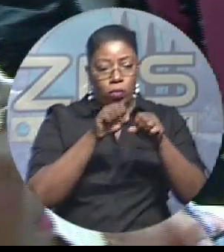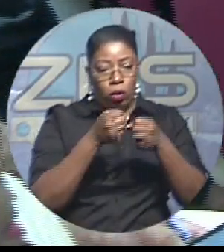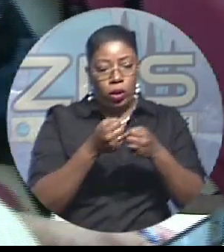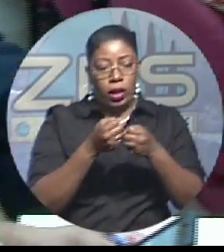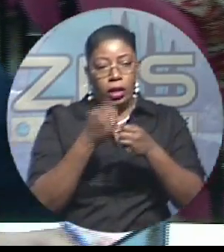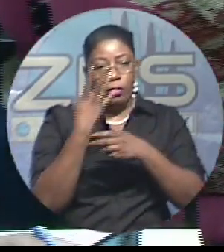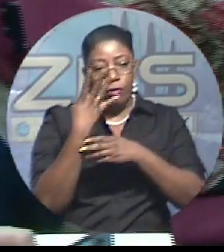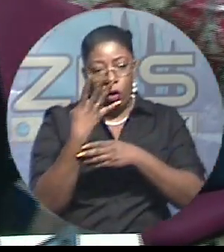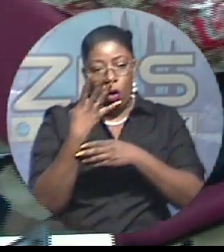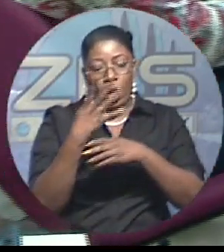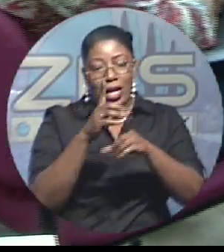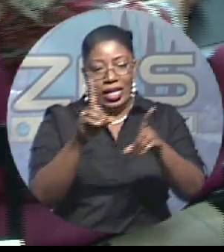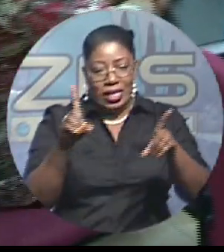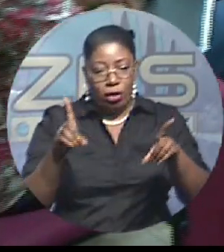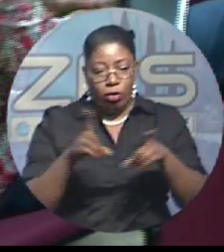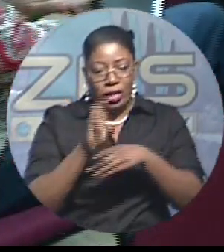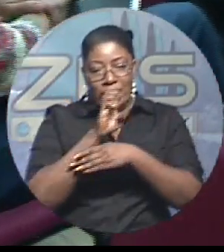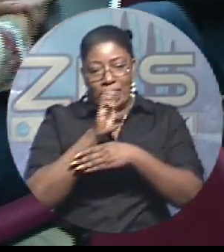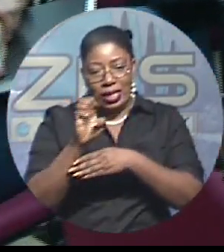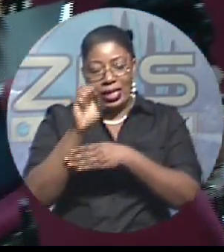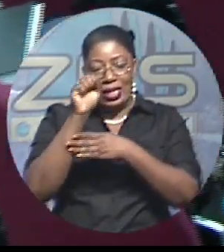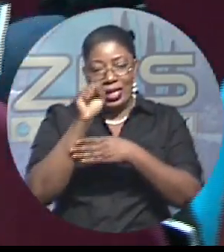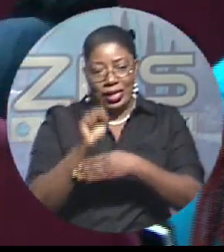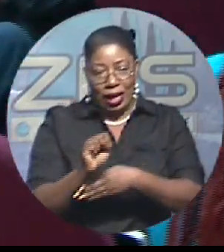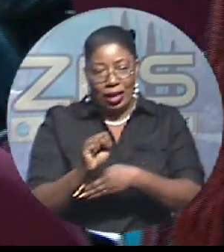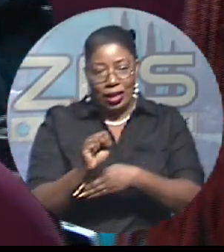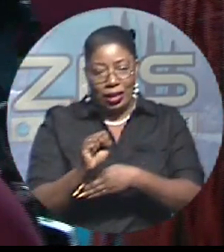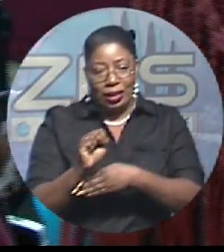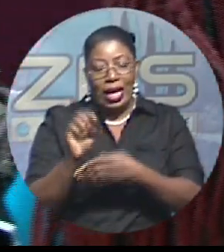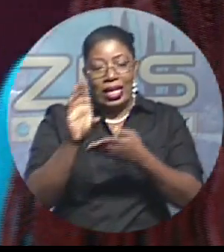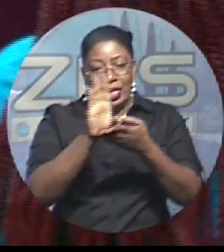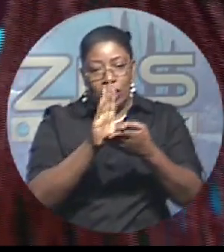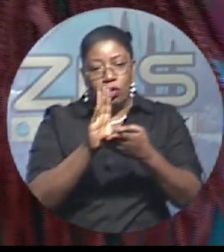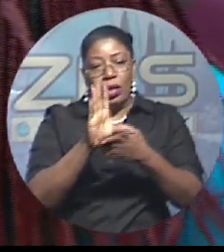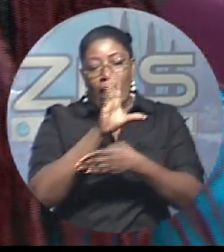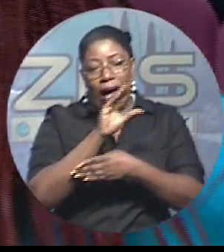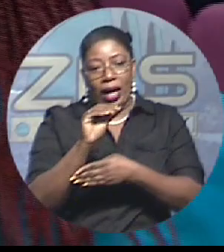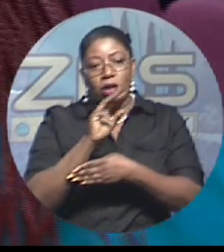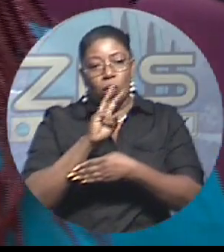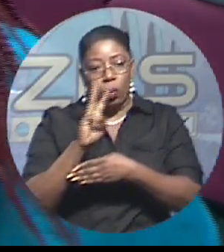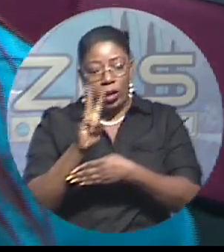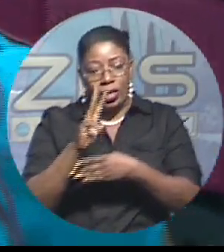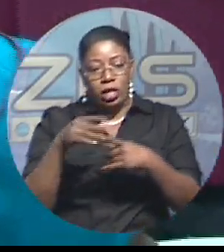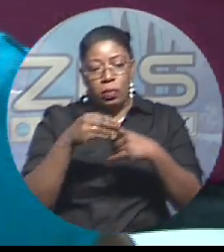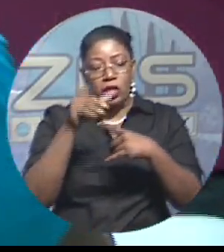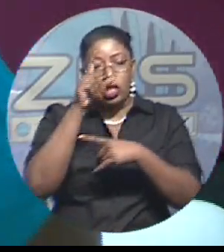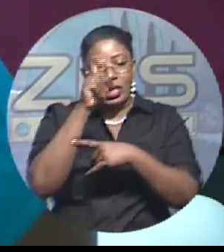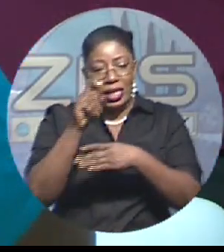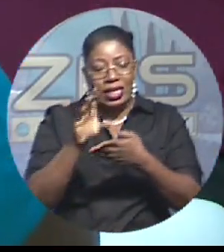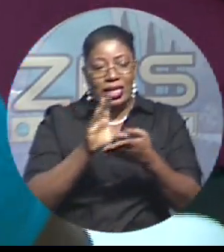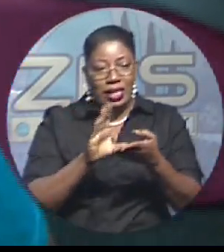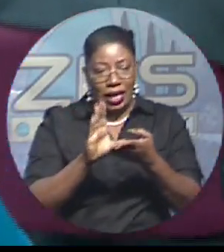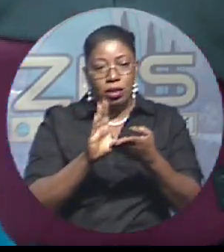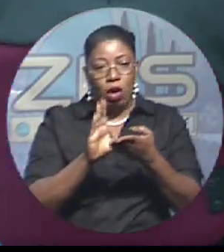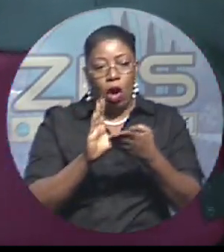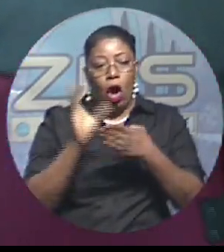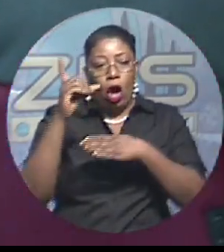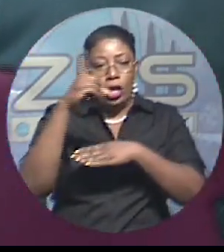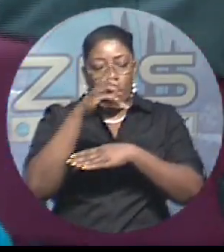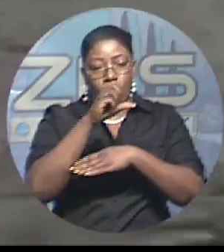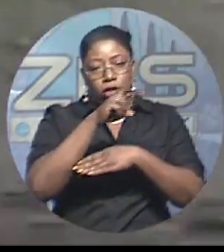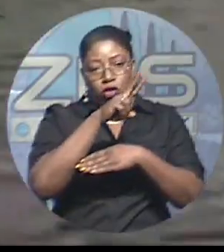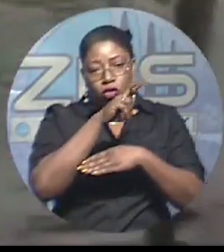into four divisions: Eastern, Southern, Central, and Western, one special needs center on Dolphin Drive,